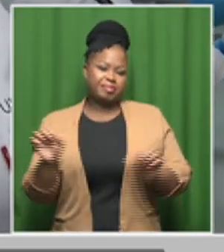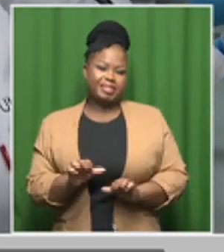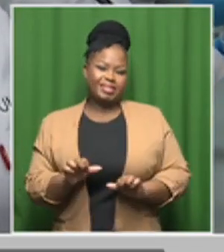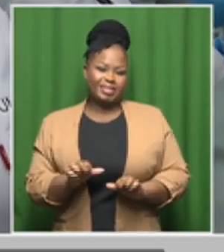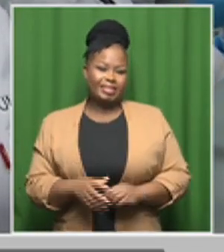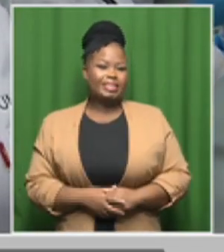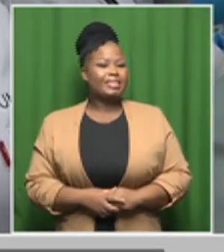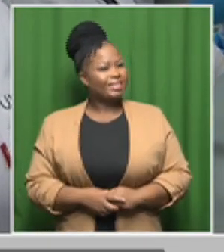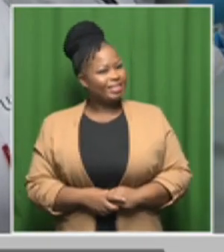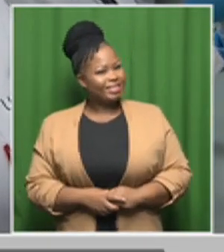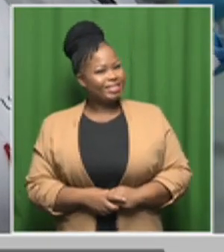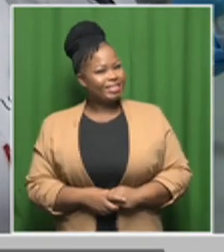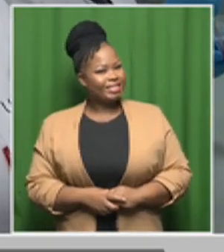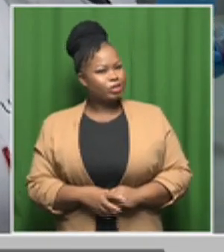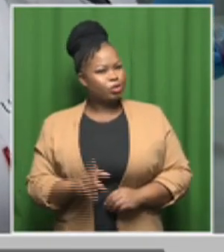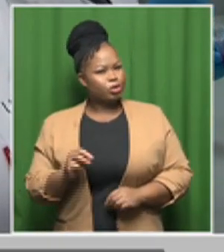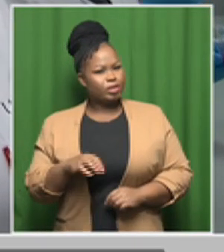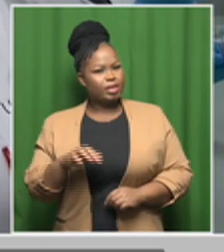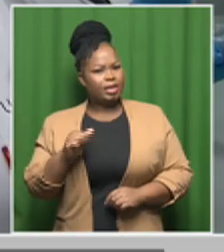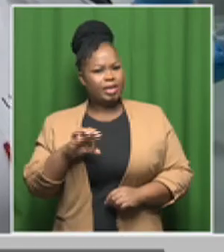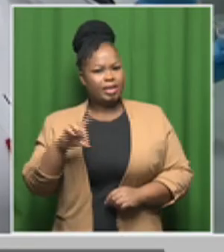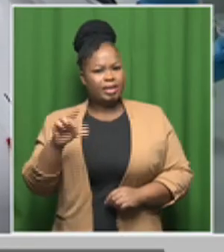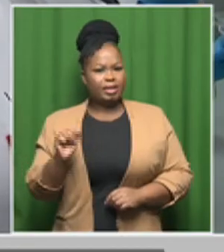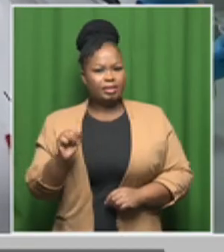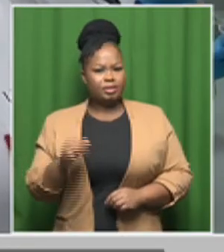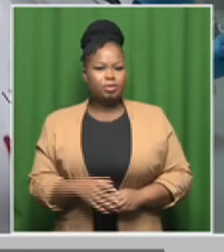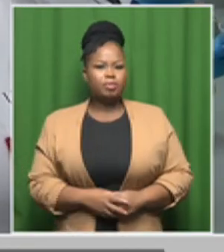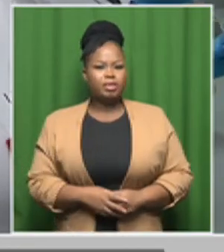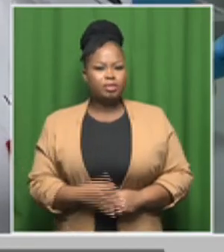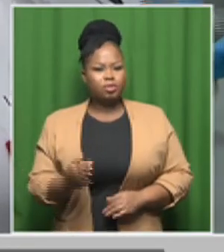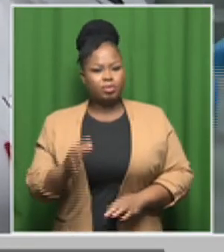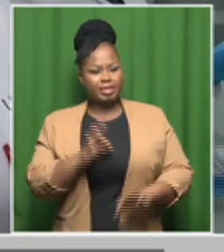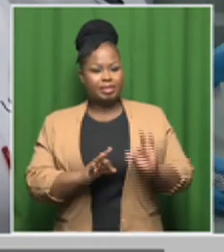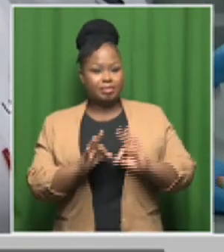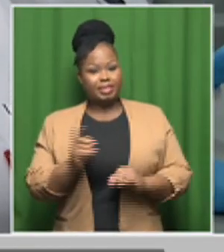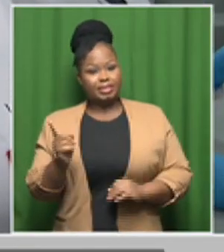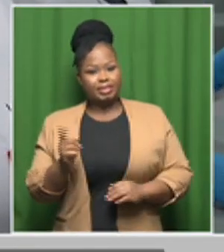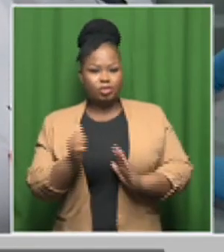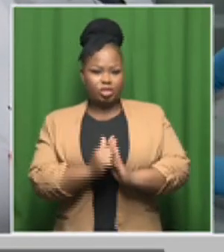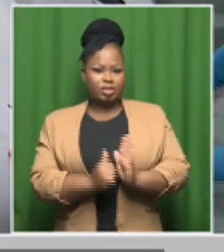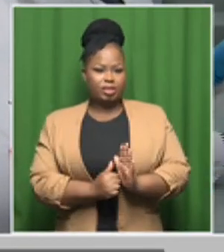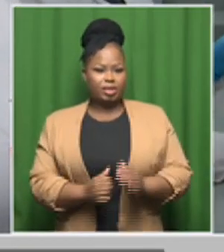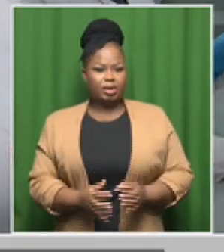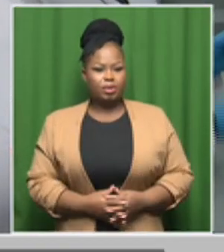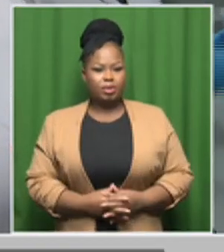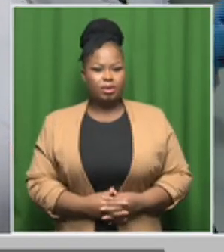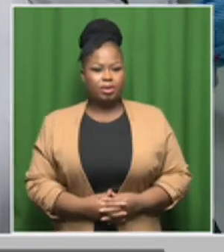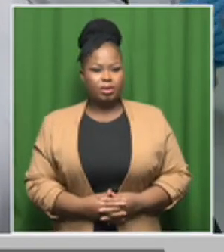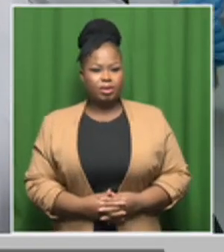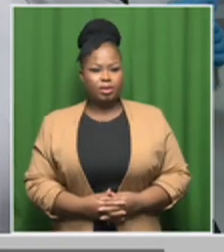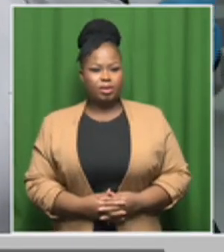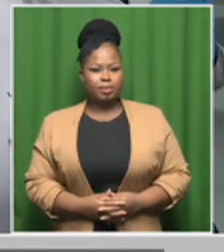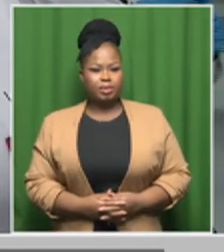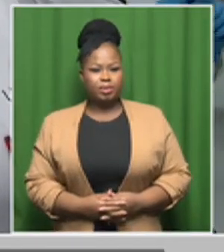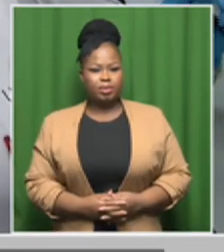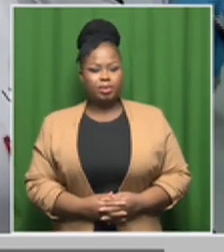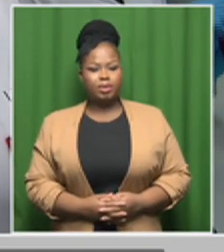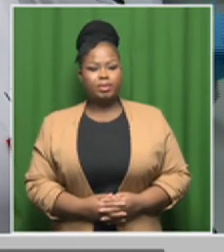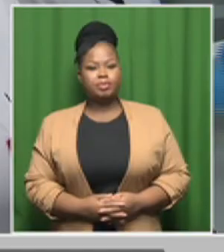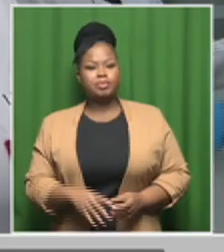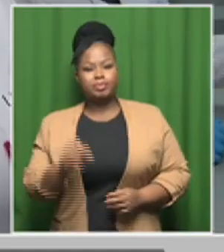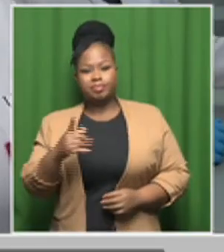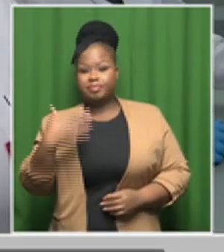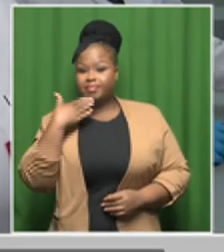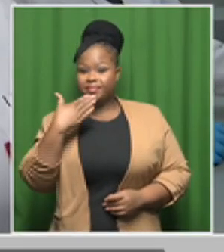but to Studio 9 with Ayanda Nyati to tell us what's coming up on the agenda. All right, thanks very much,